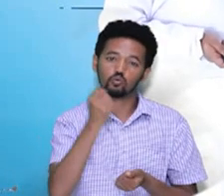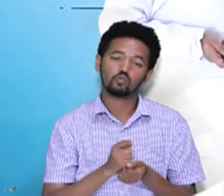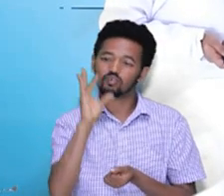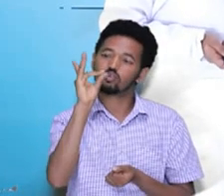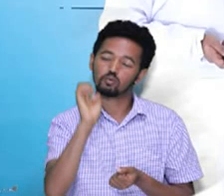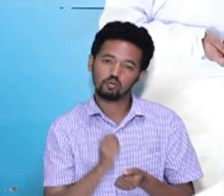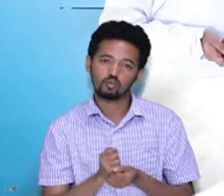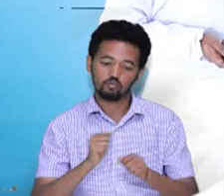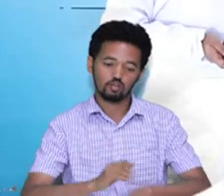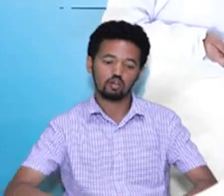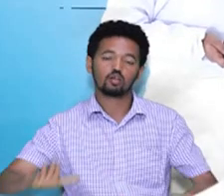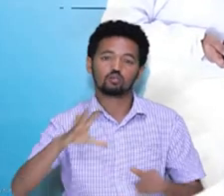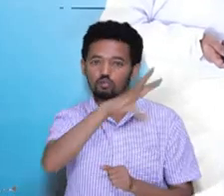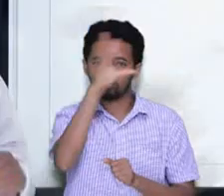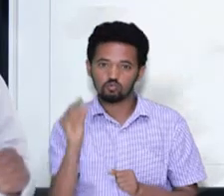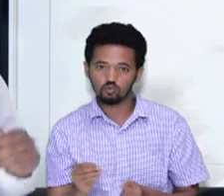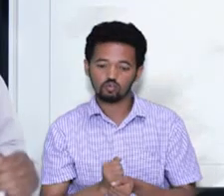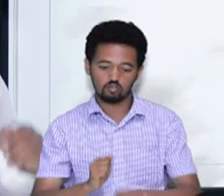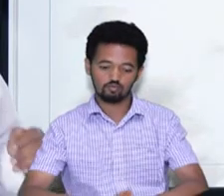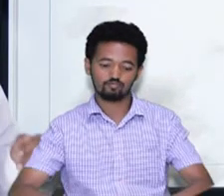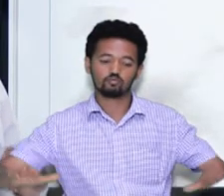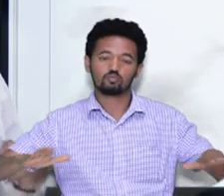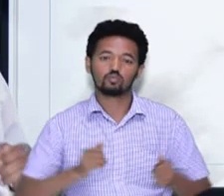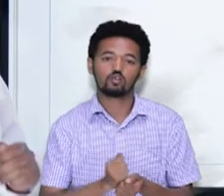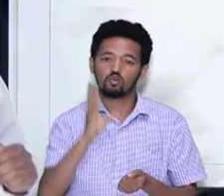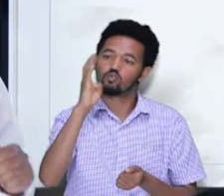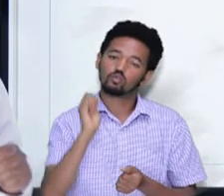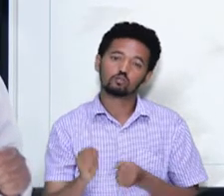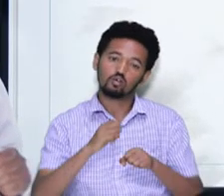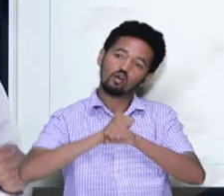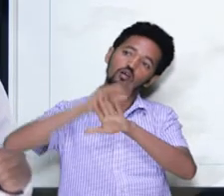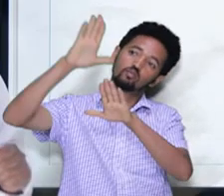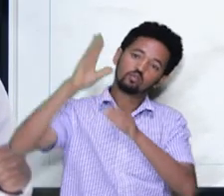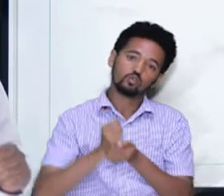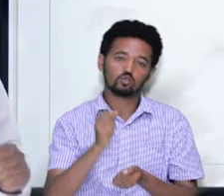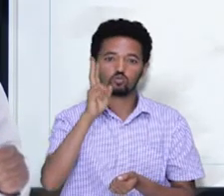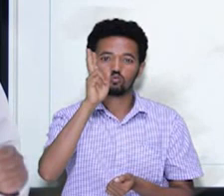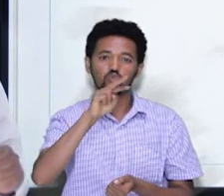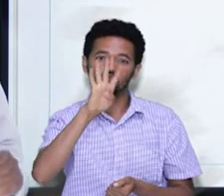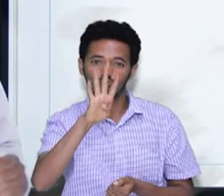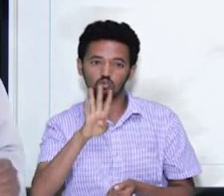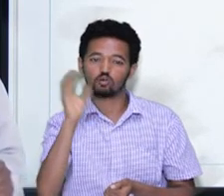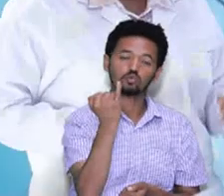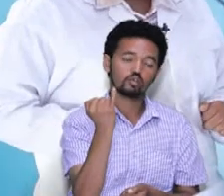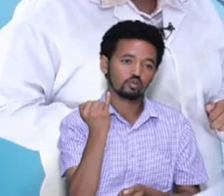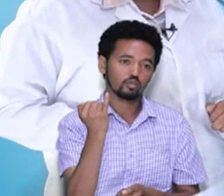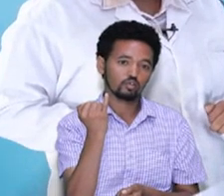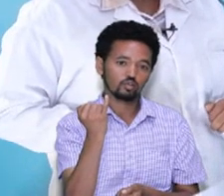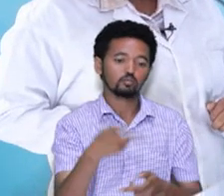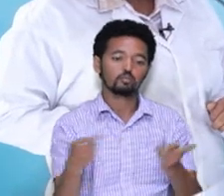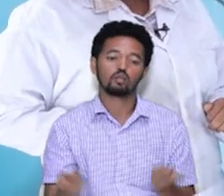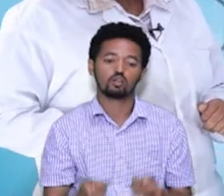71% of the landform of Africa is plateau. Only 4% is mountain and 24% is